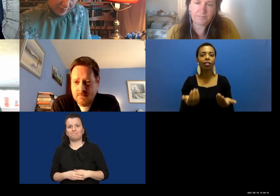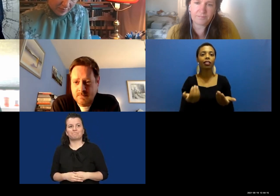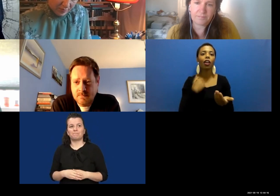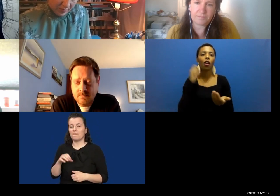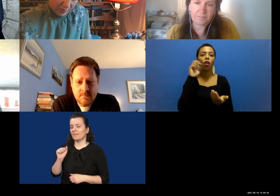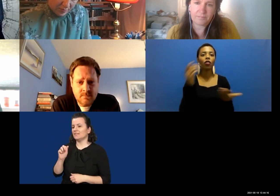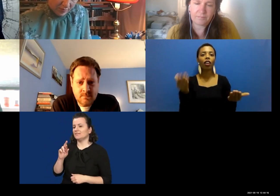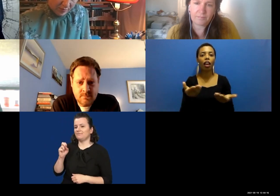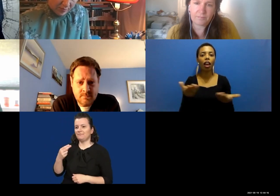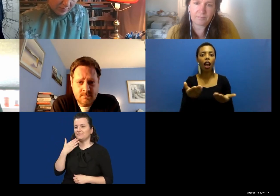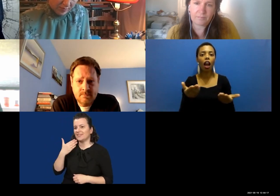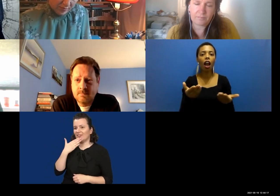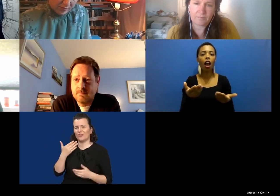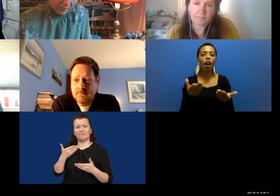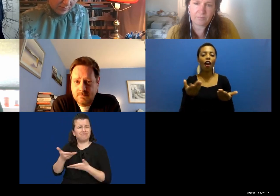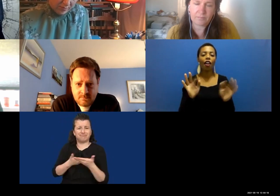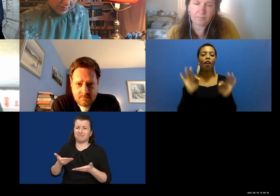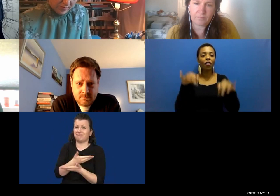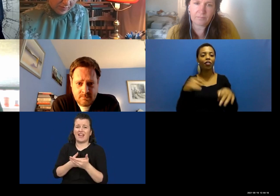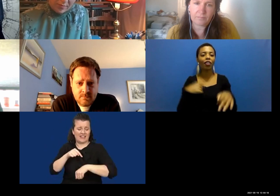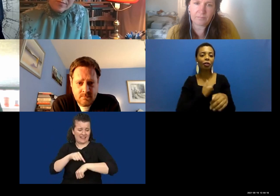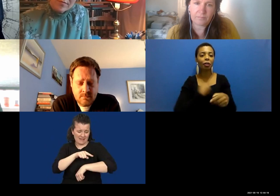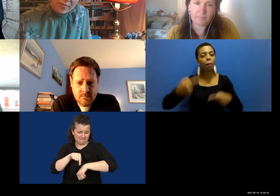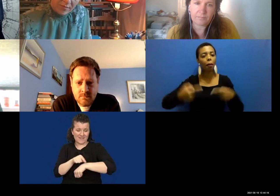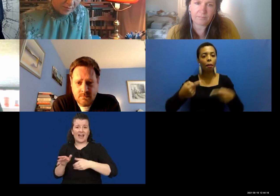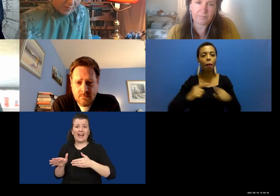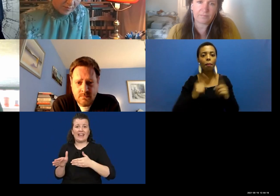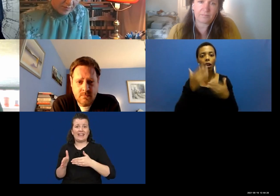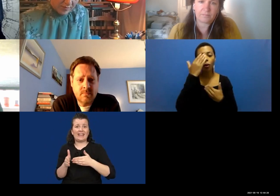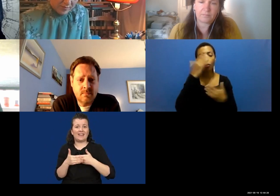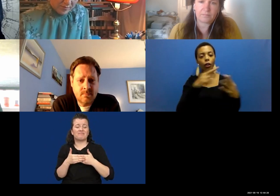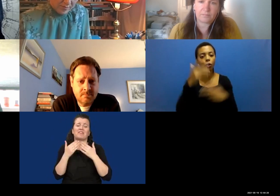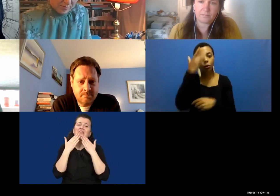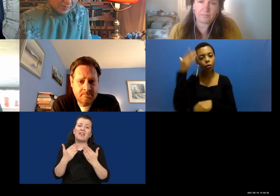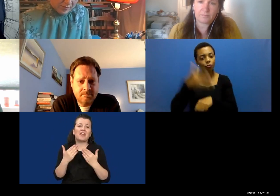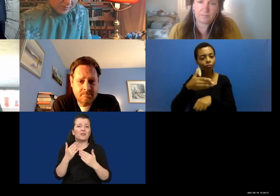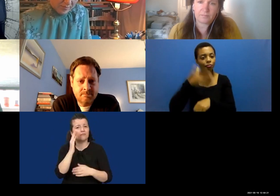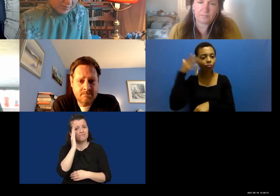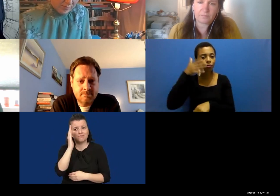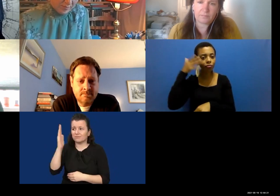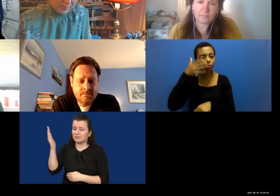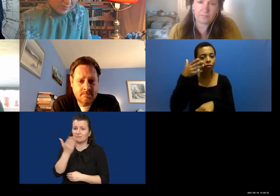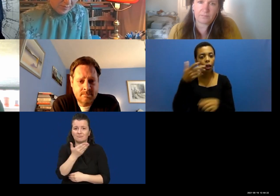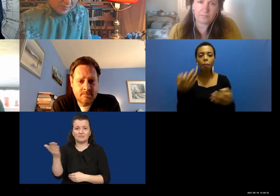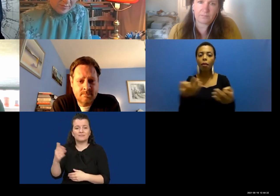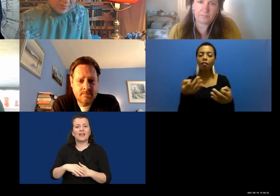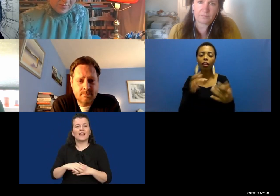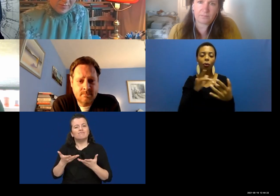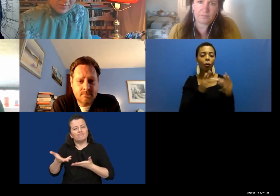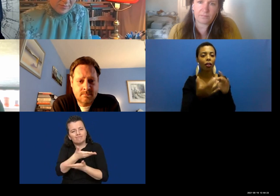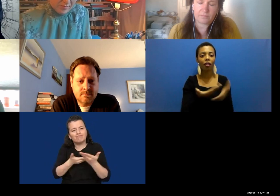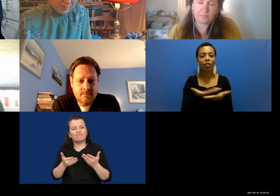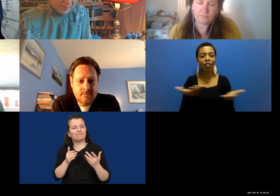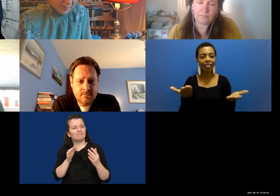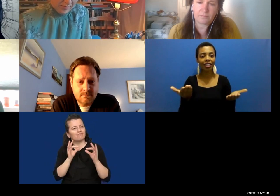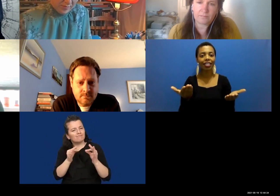end of the session. Thank you so much to everybody on the panel. It's been great to establish contact with you, and there's so much